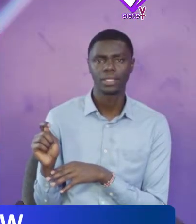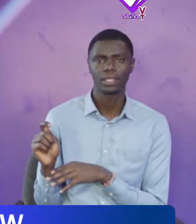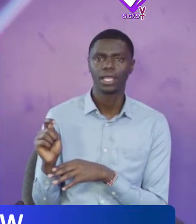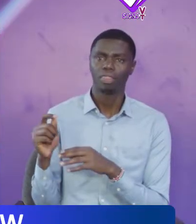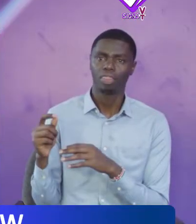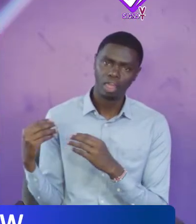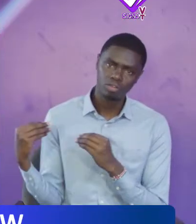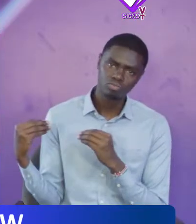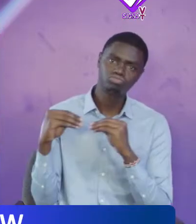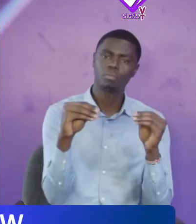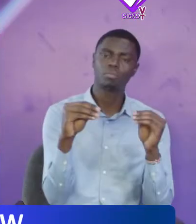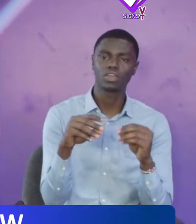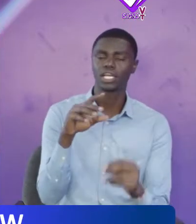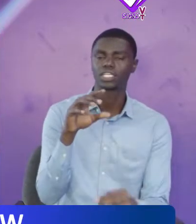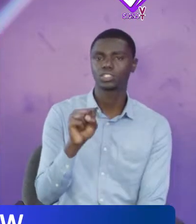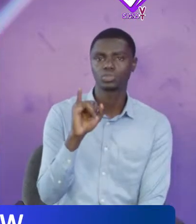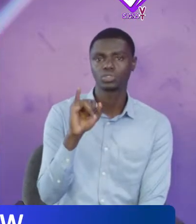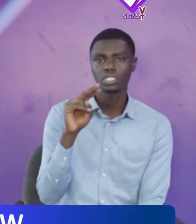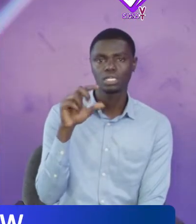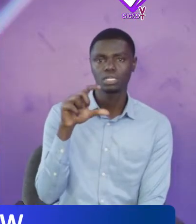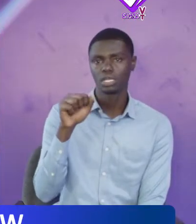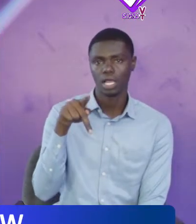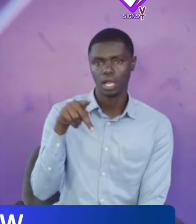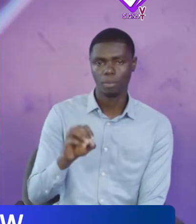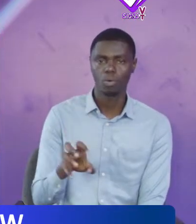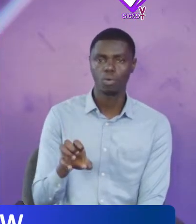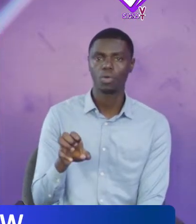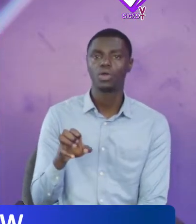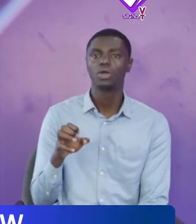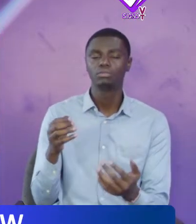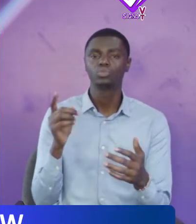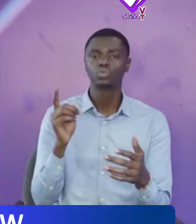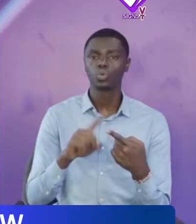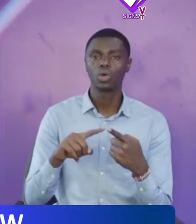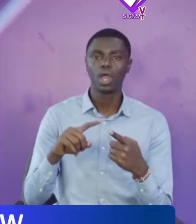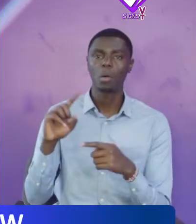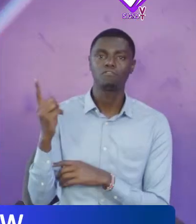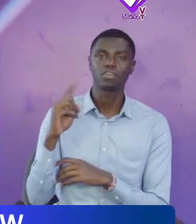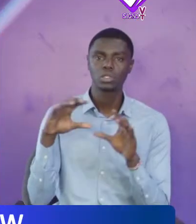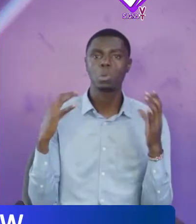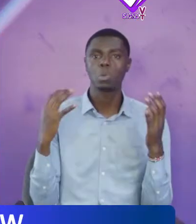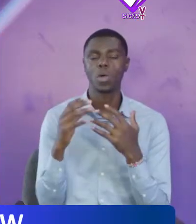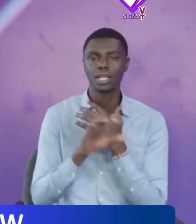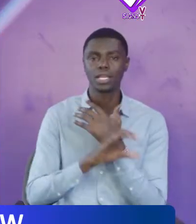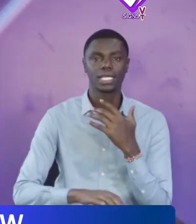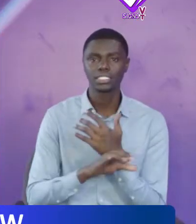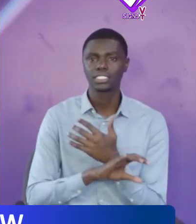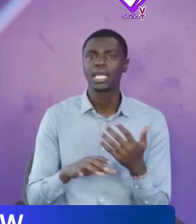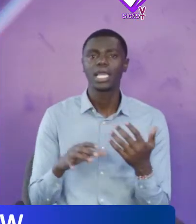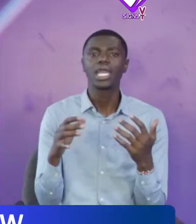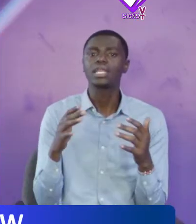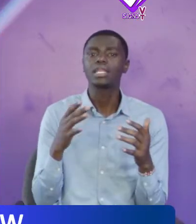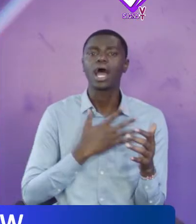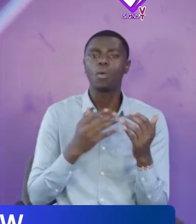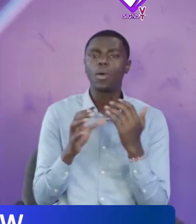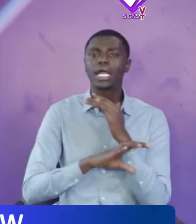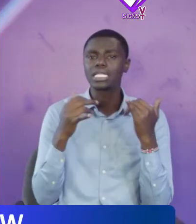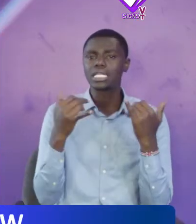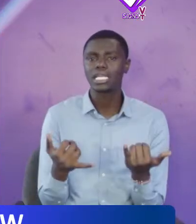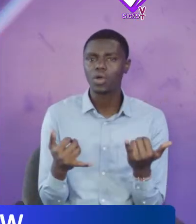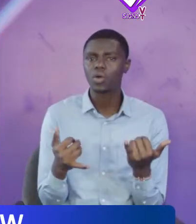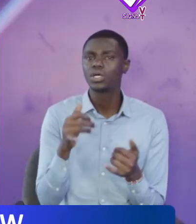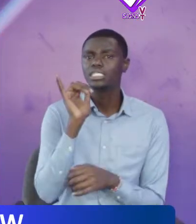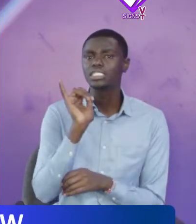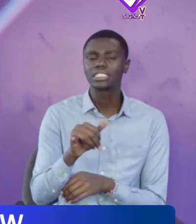to Singapore and removing us from a third world country to a first world country? And with how the country is going currently, is that even